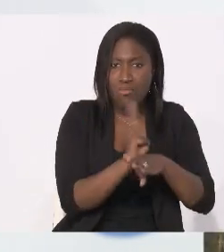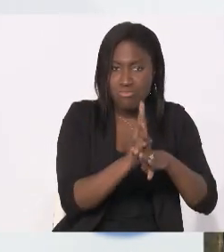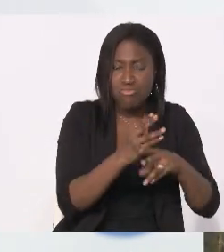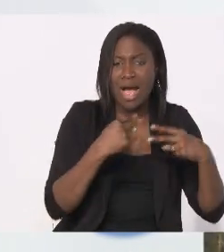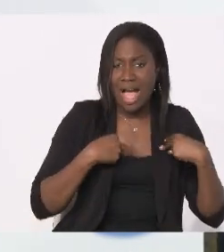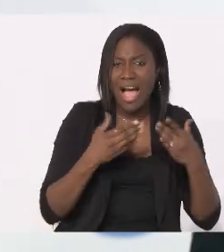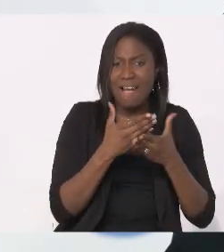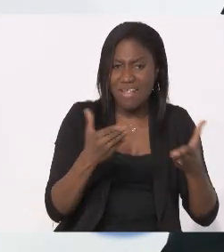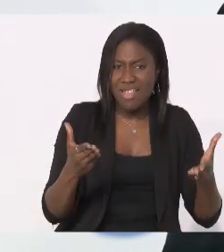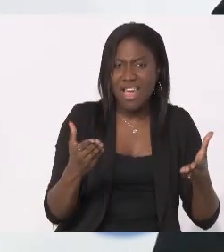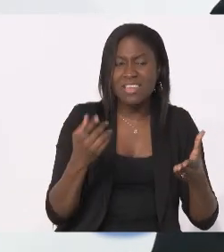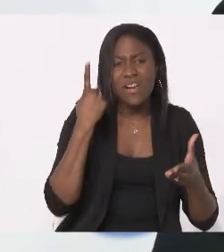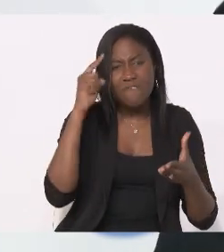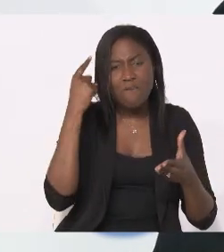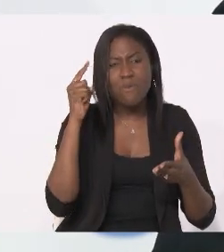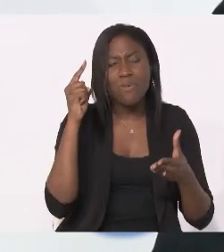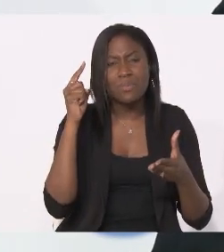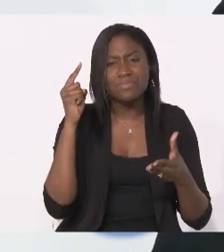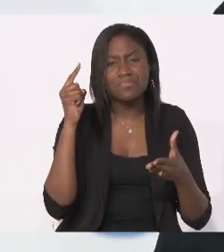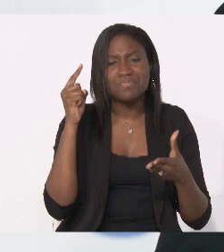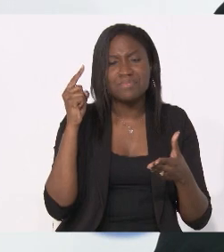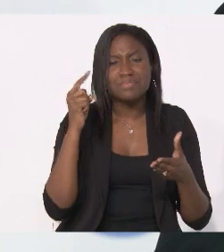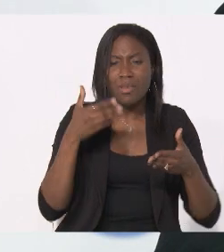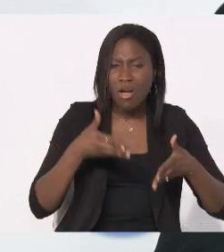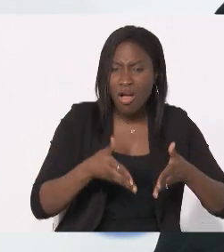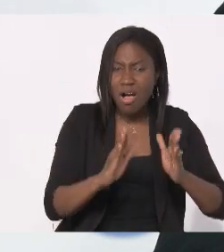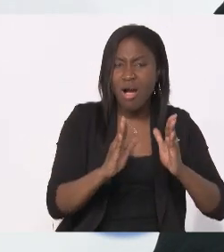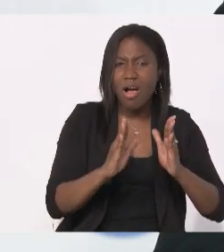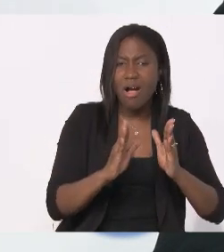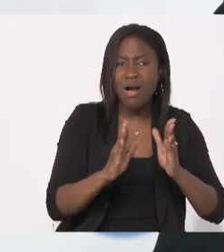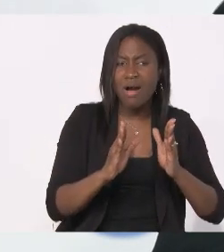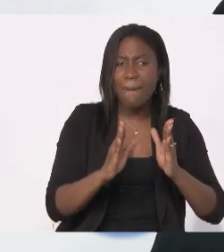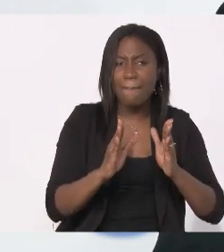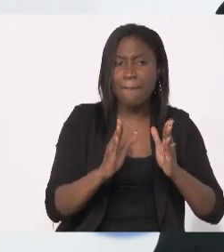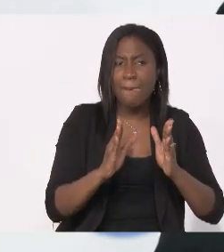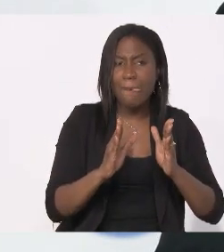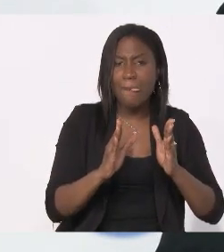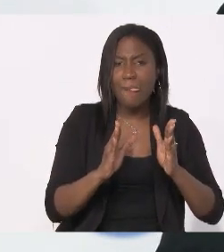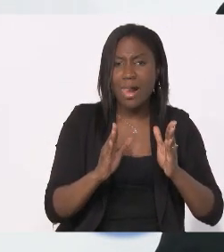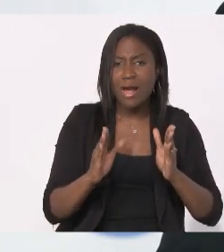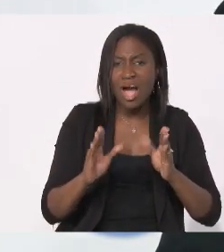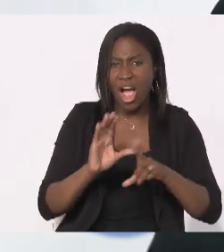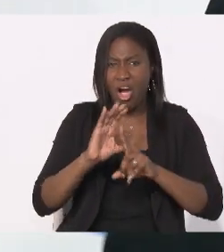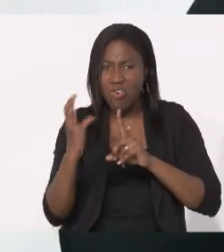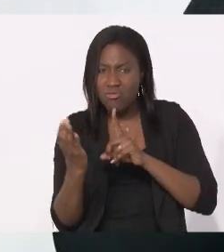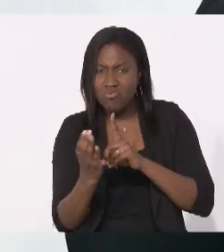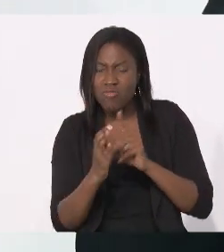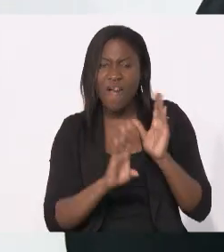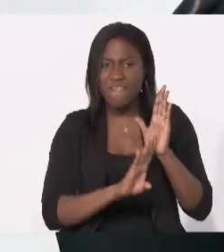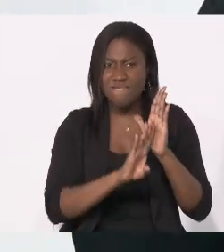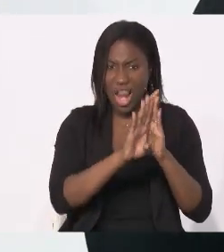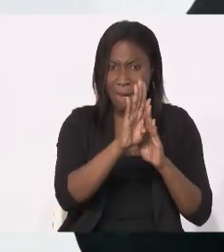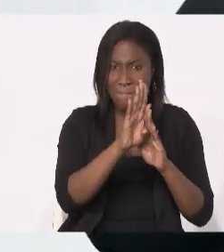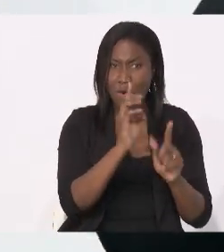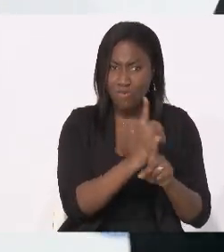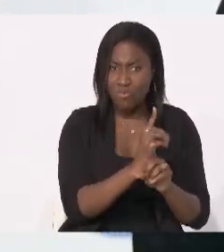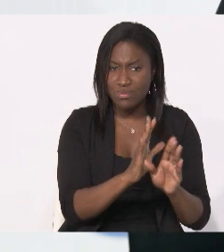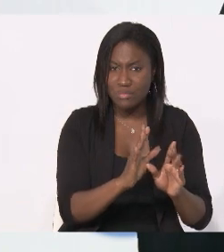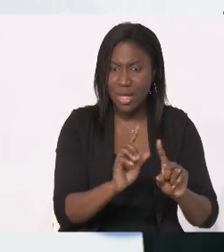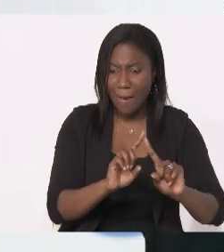people don't want to invest. I think that our job, all of us, is to find a way to make that case that